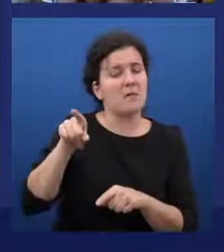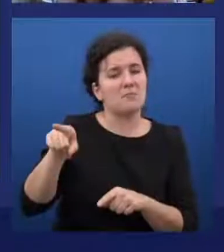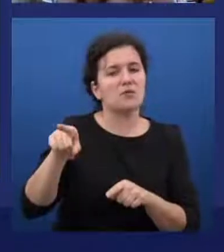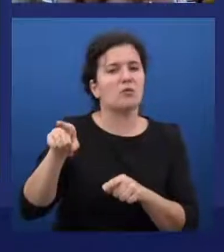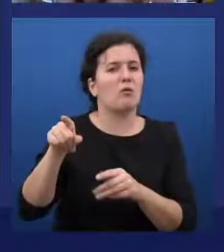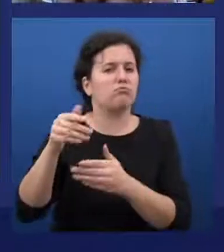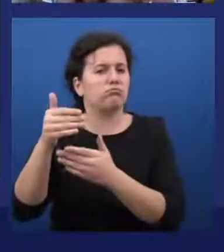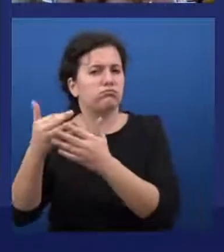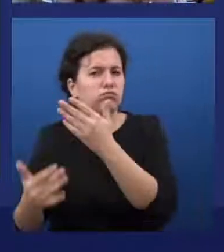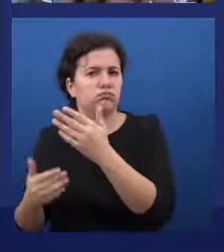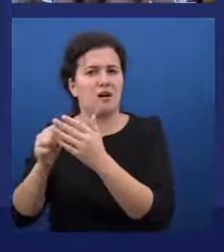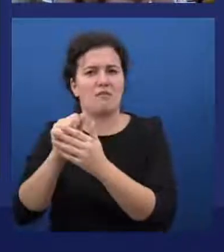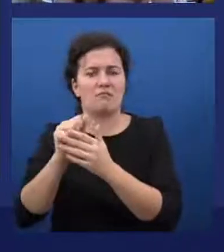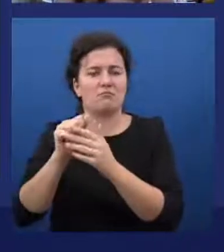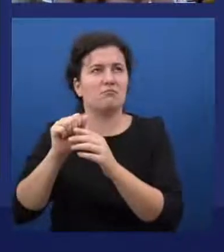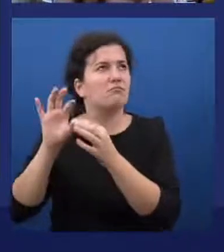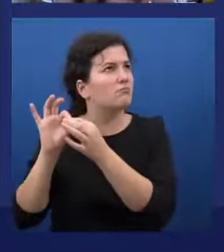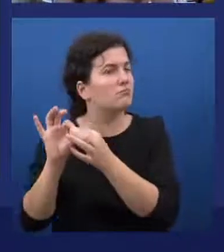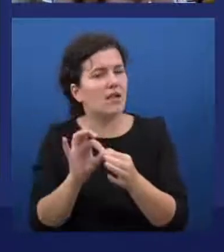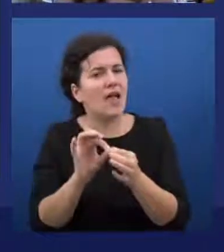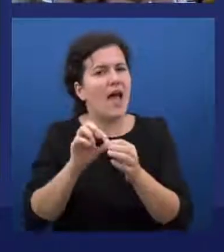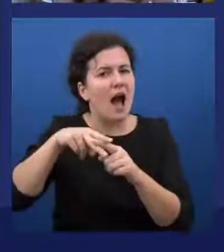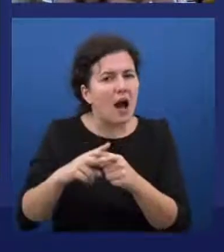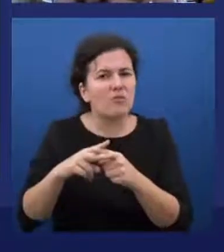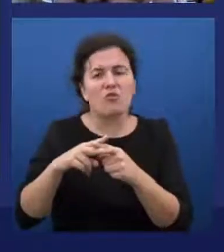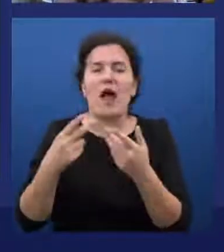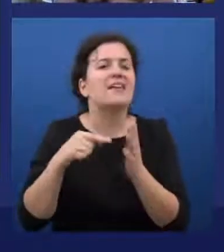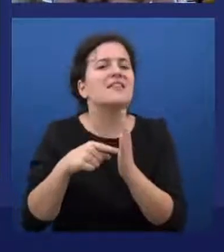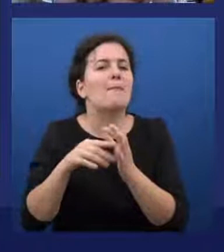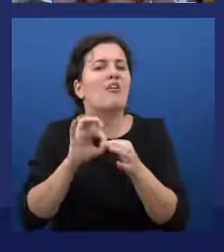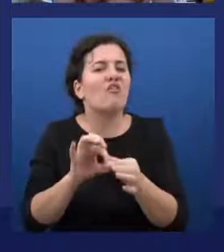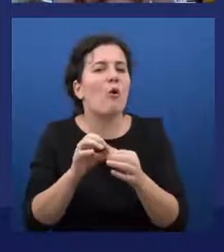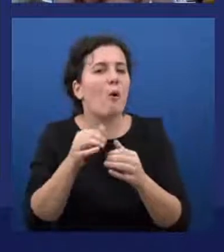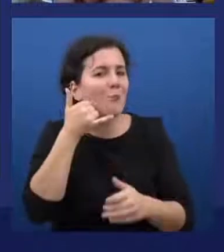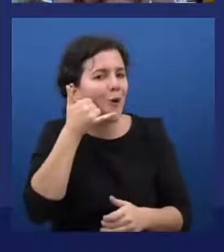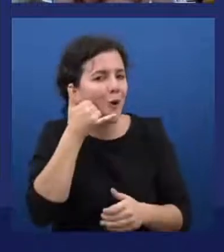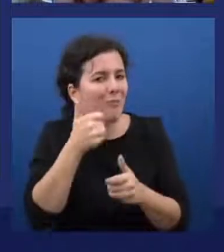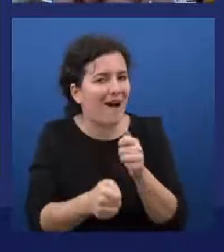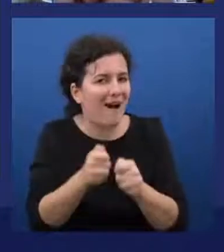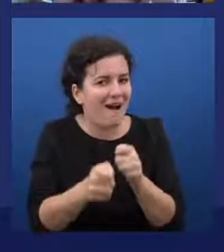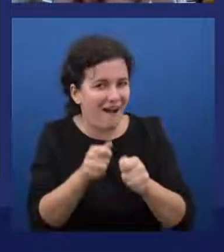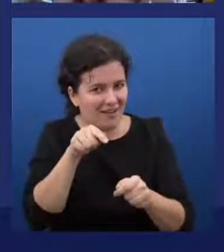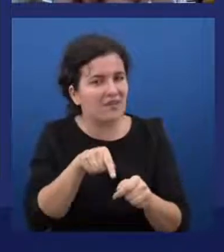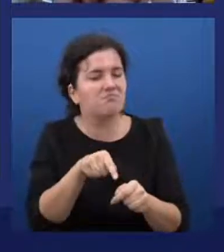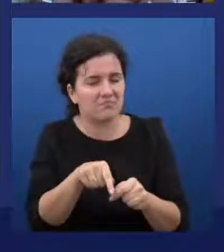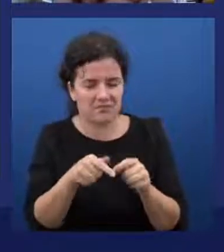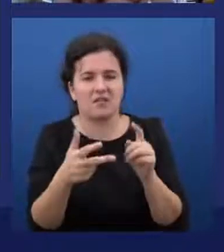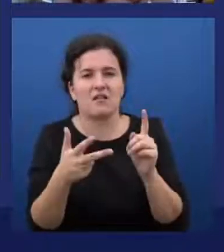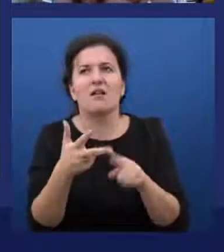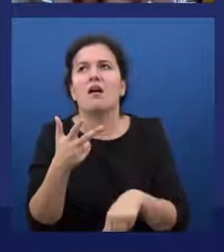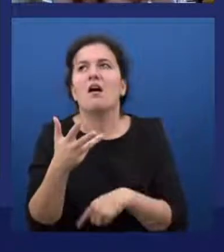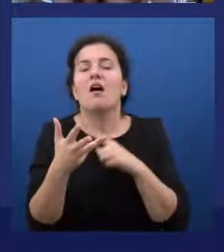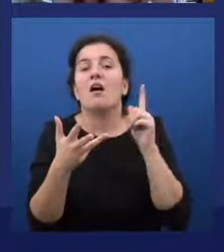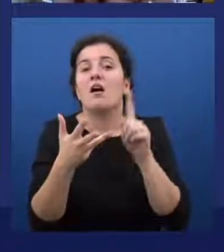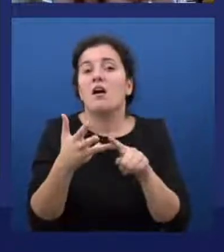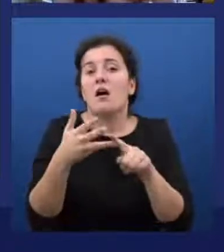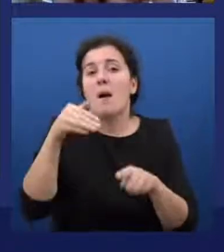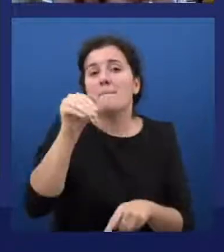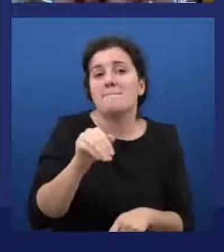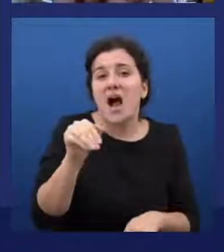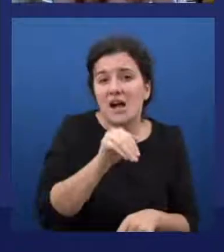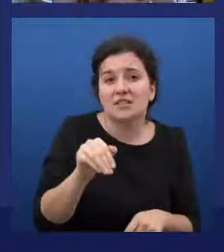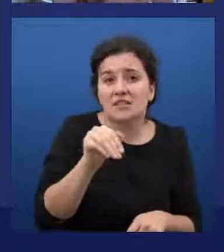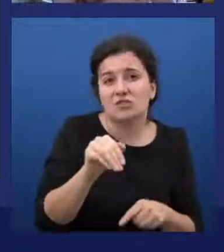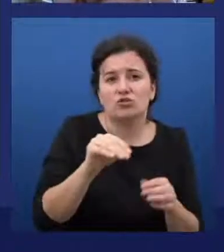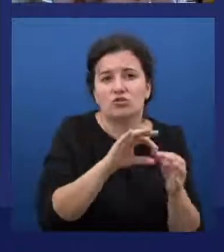notifications for mobile solutions, or you can send a message using